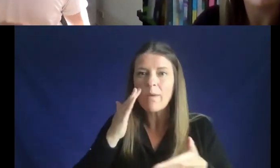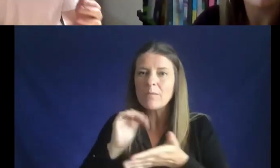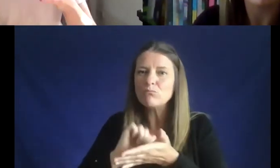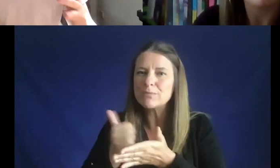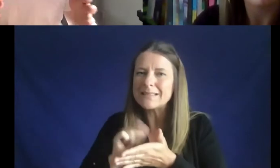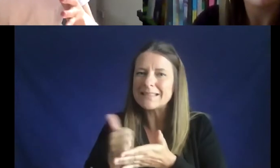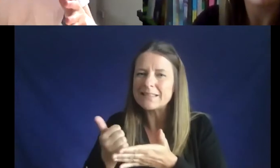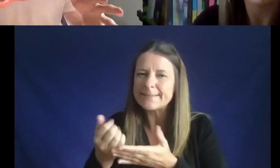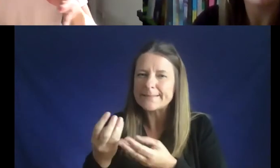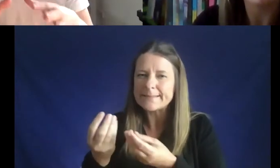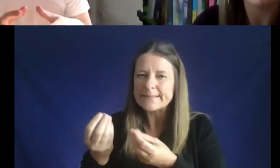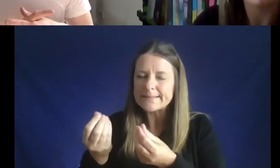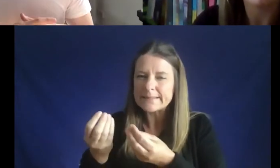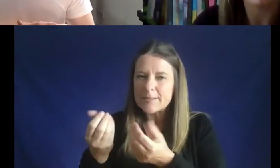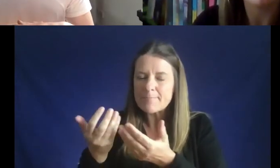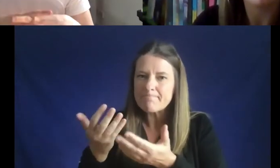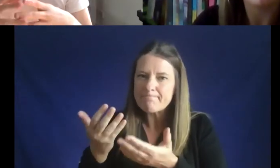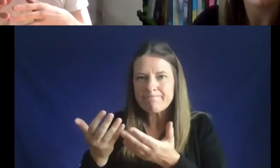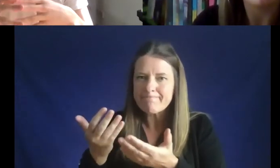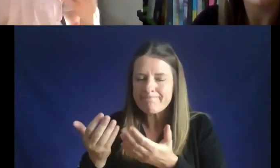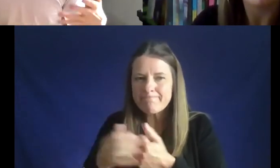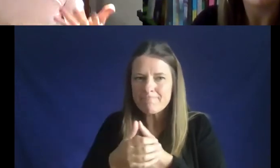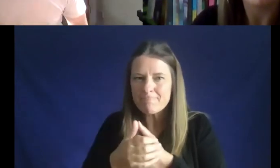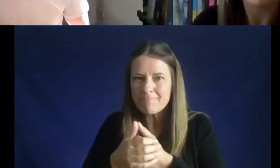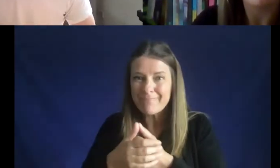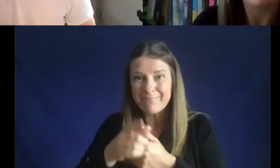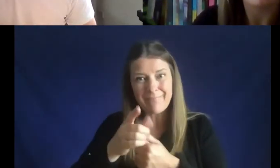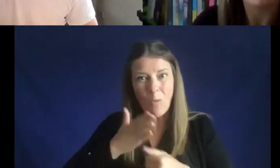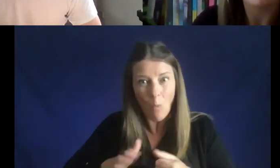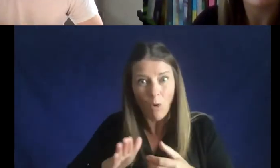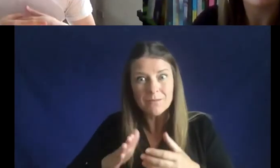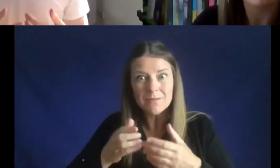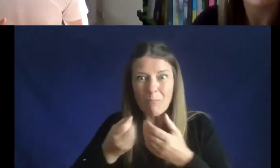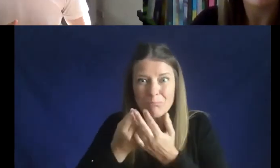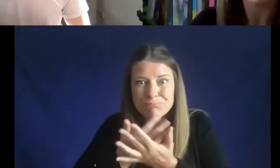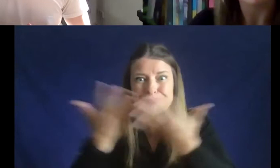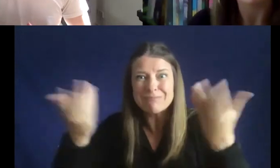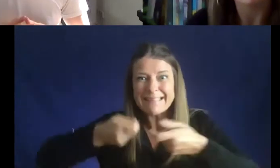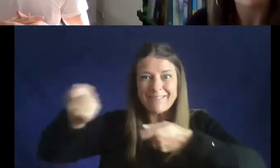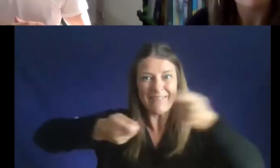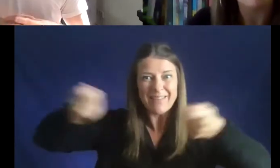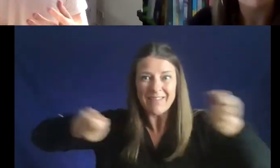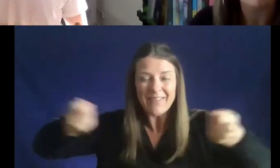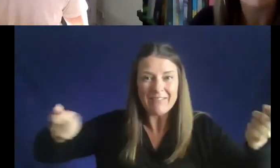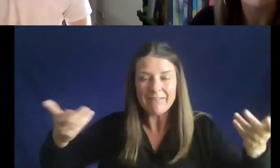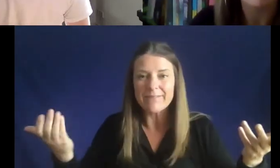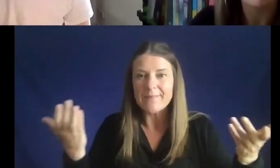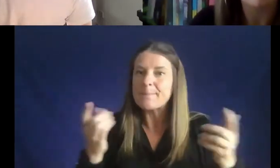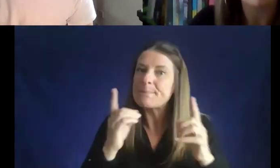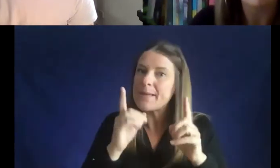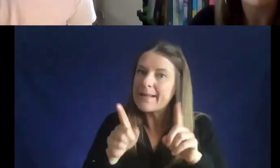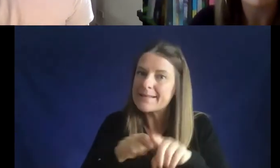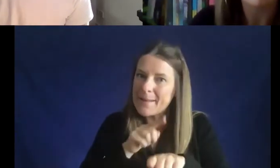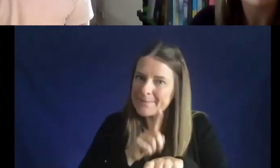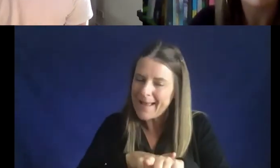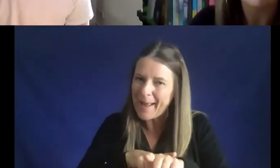So it's that strange line between wanting so many people to have them, but also I would also like to hand make